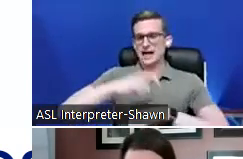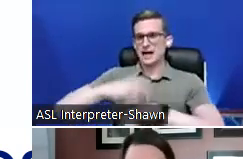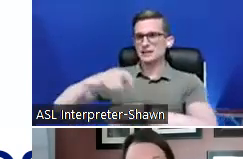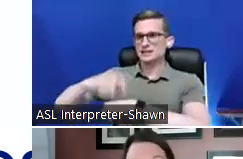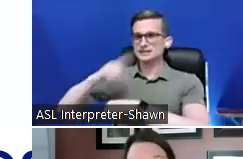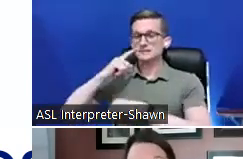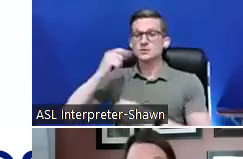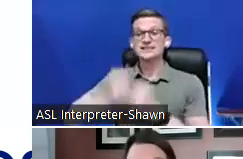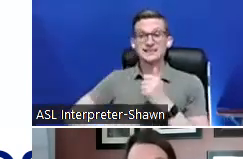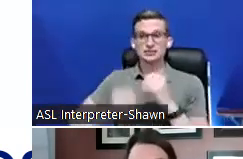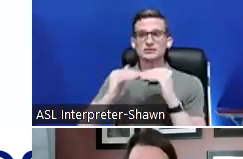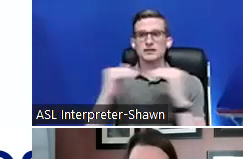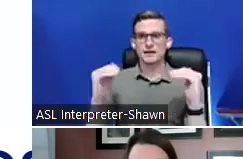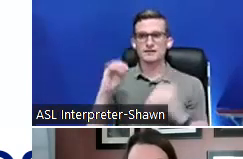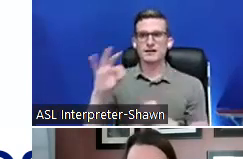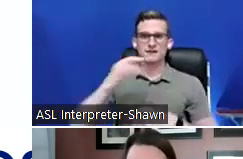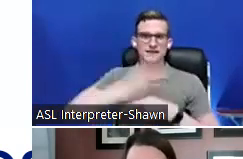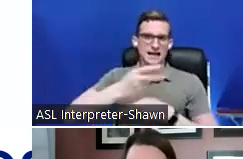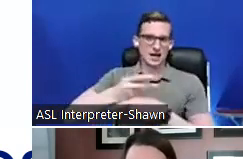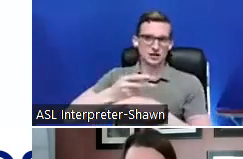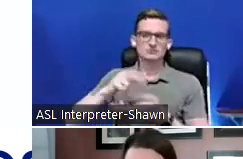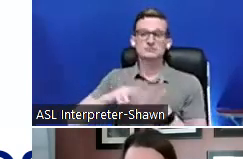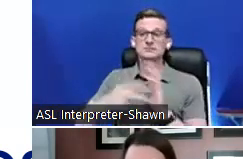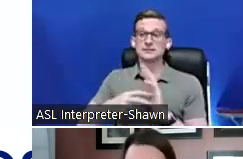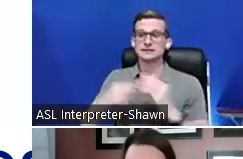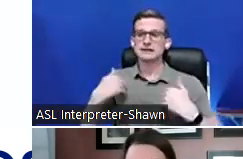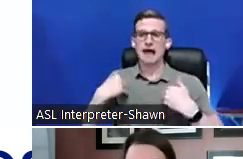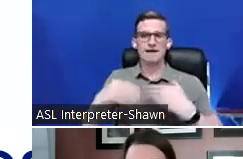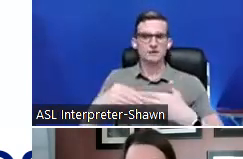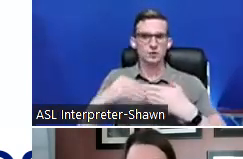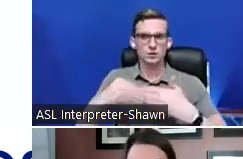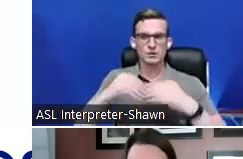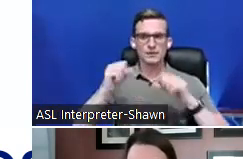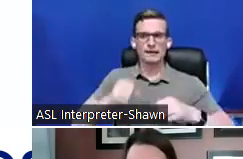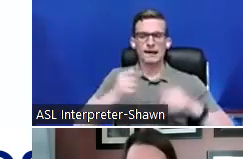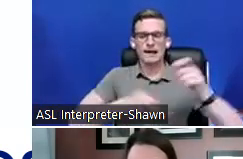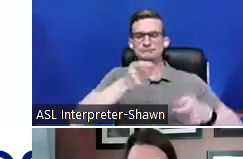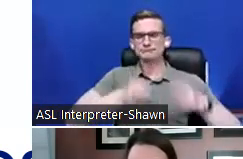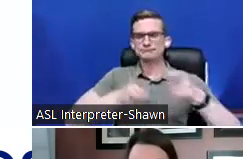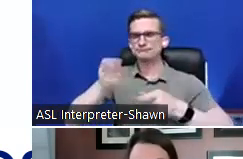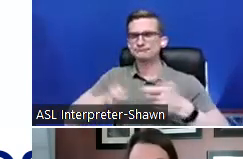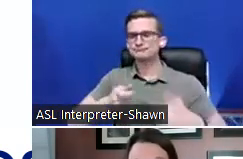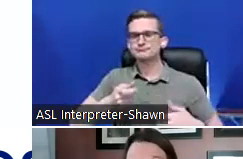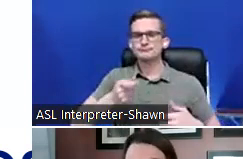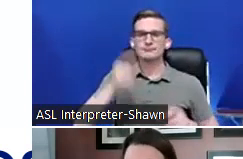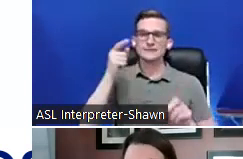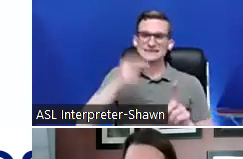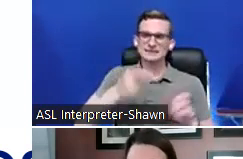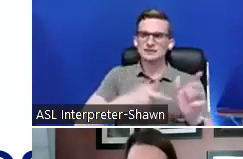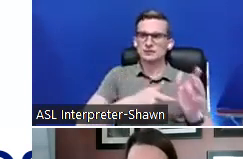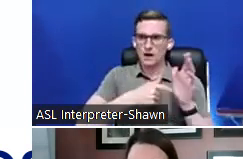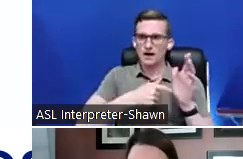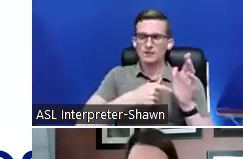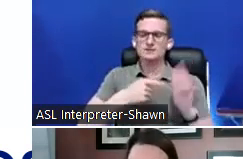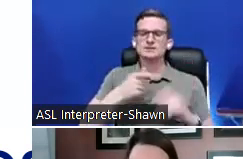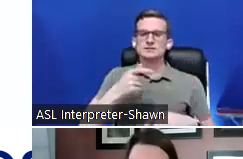of care. So there will be room to potentially tailor the the particular requirements that we have here, if there